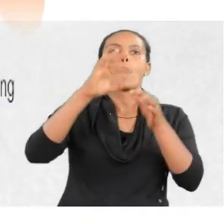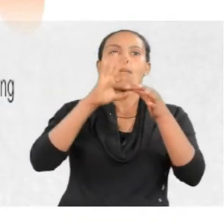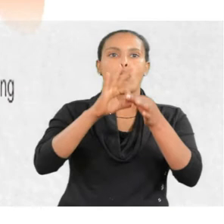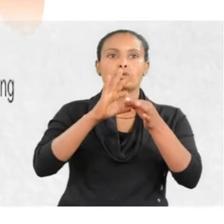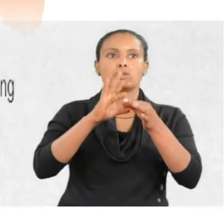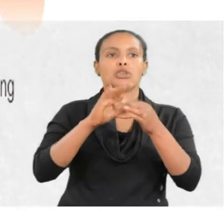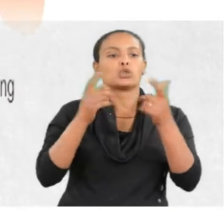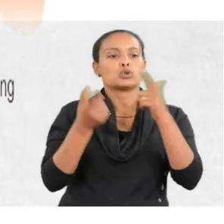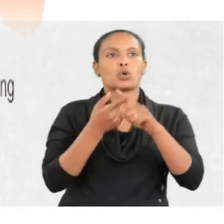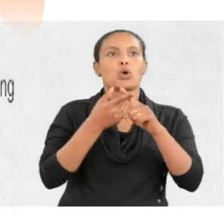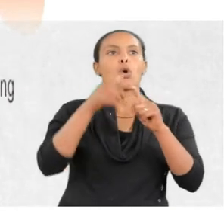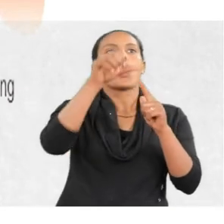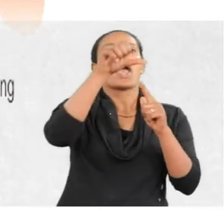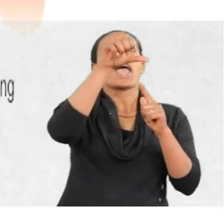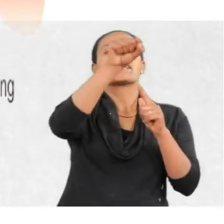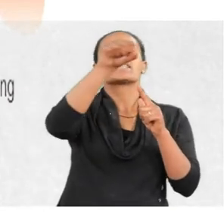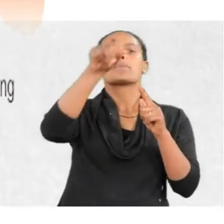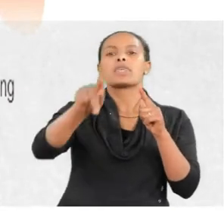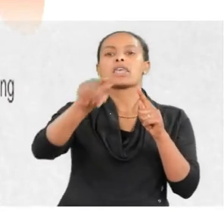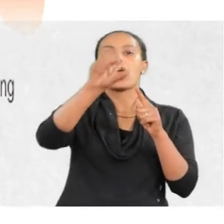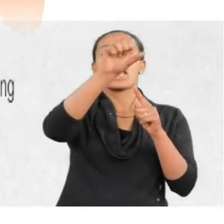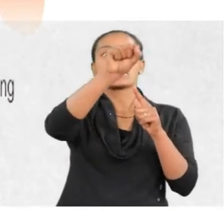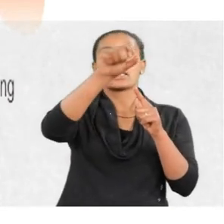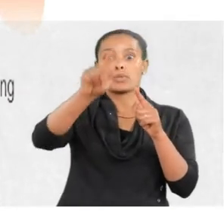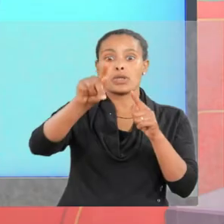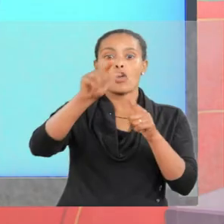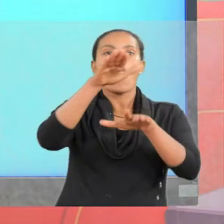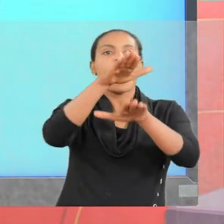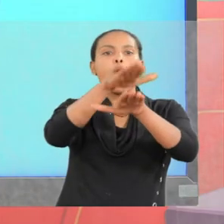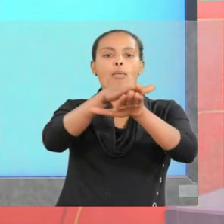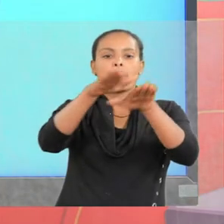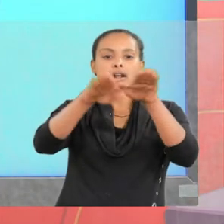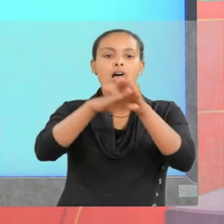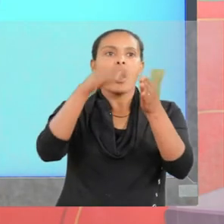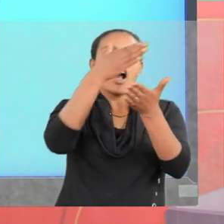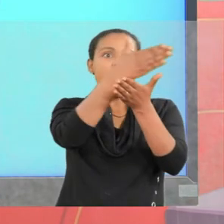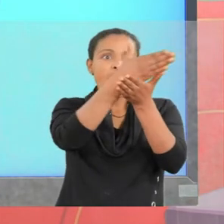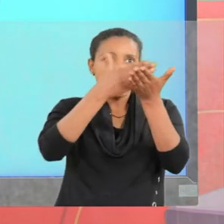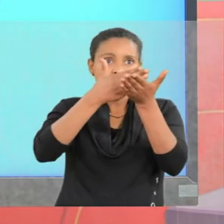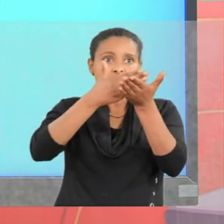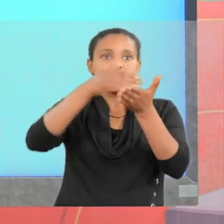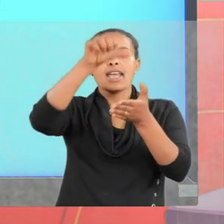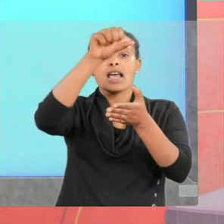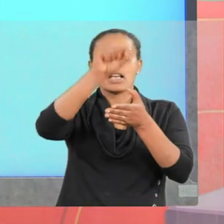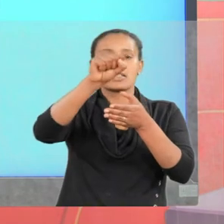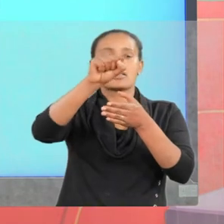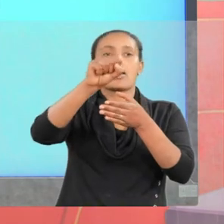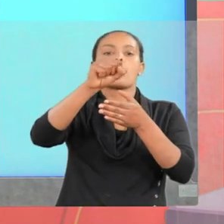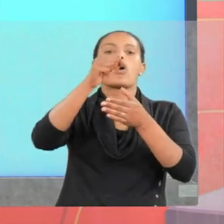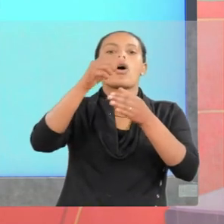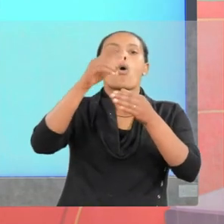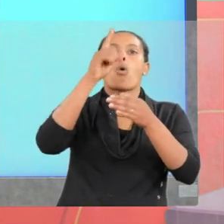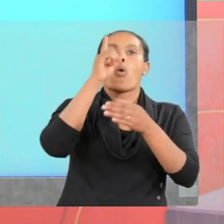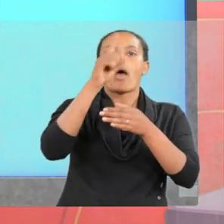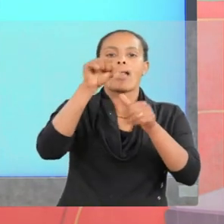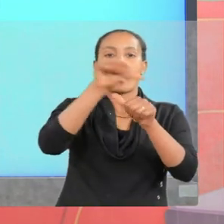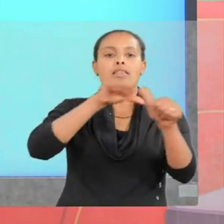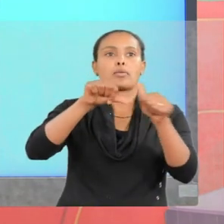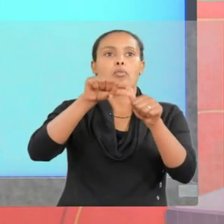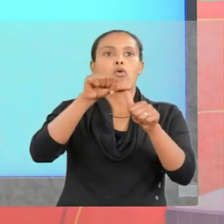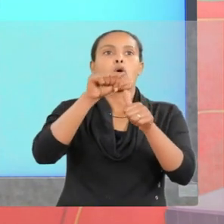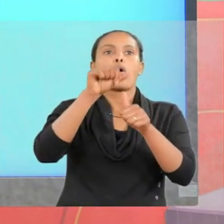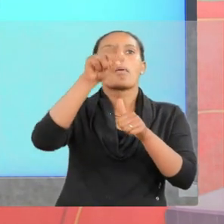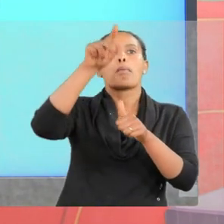Two, SCB overlap, where half-filled S orbital of one atom overlaps with one of